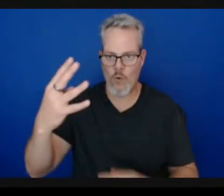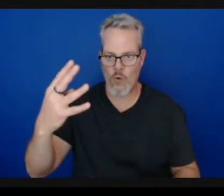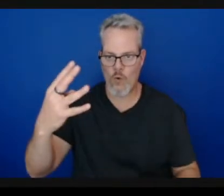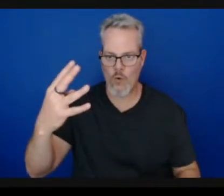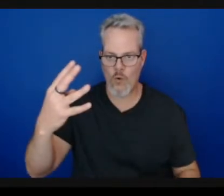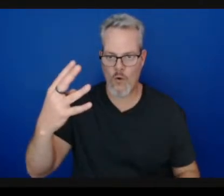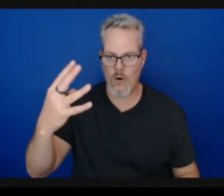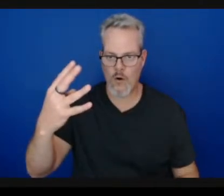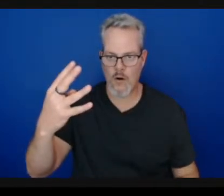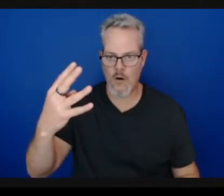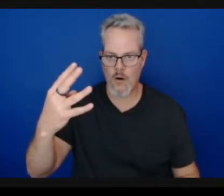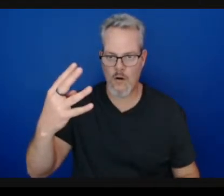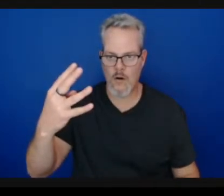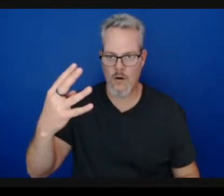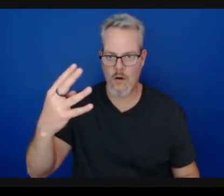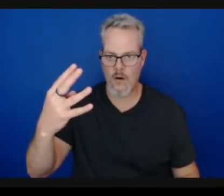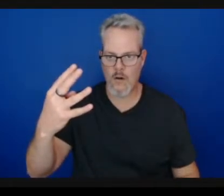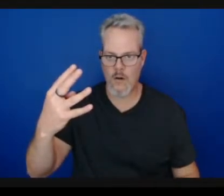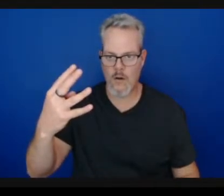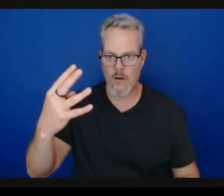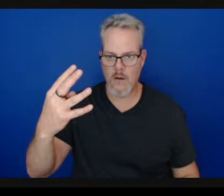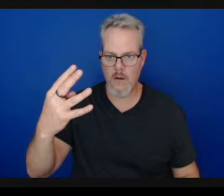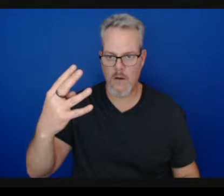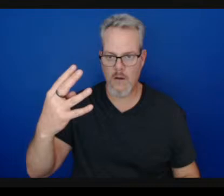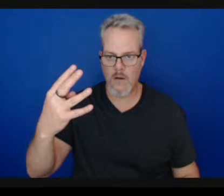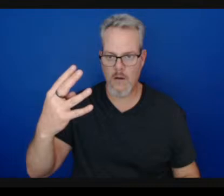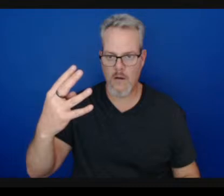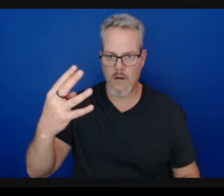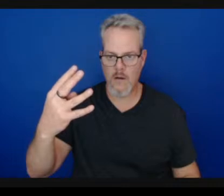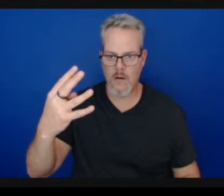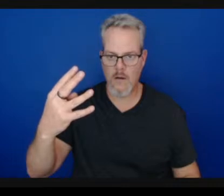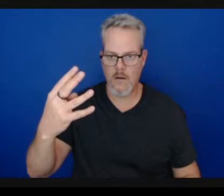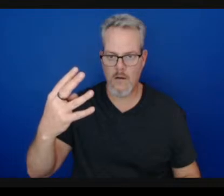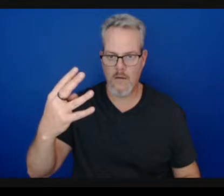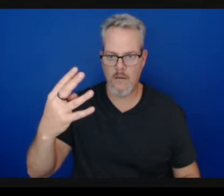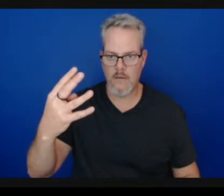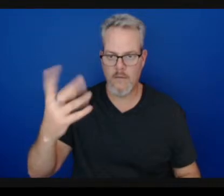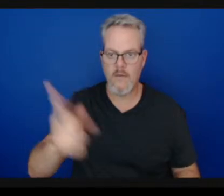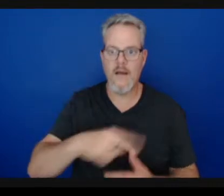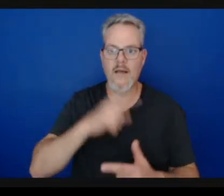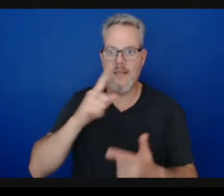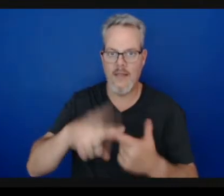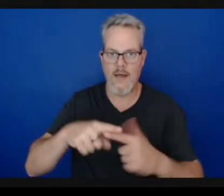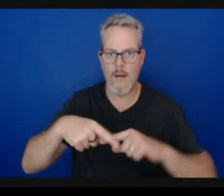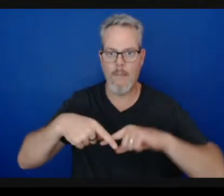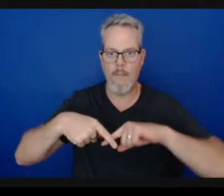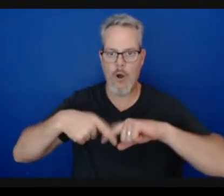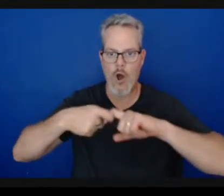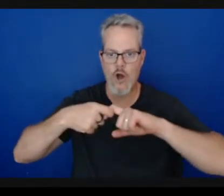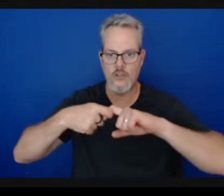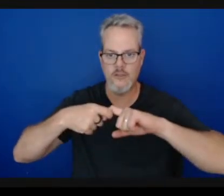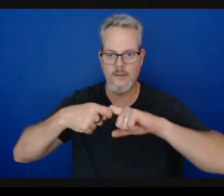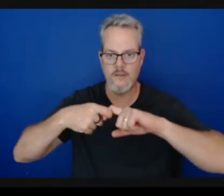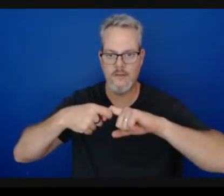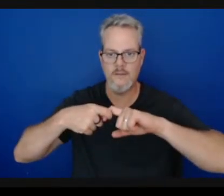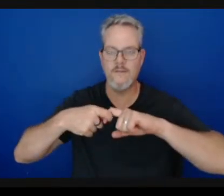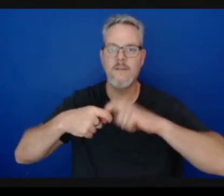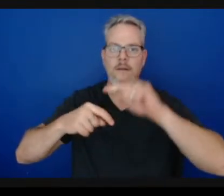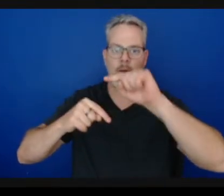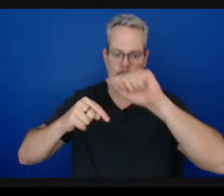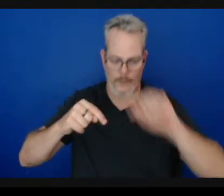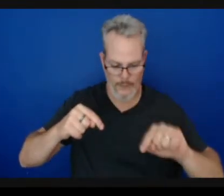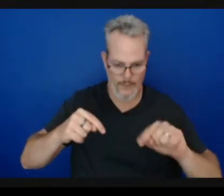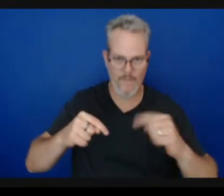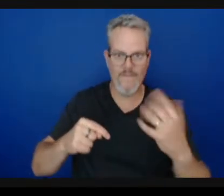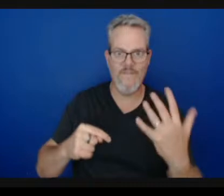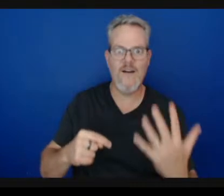pad by Kapoho Town. Then a pause. And 5 starts